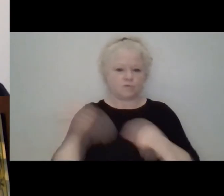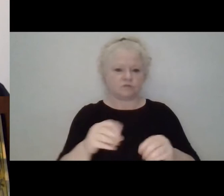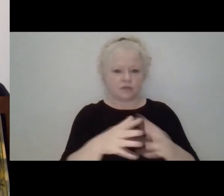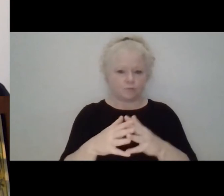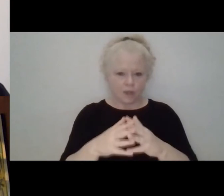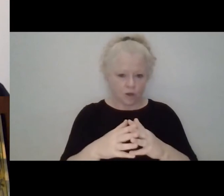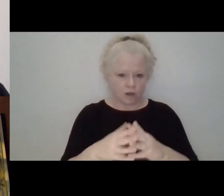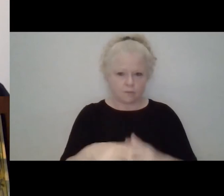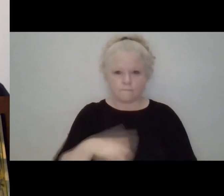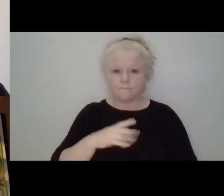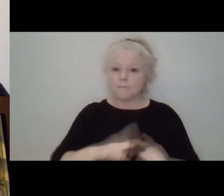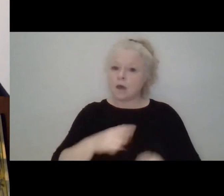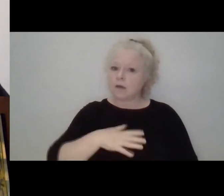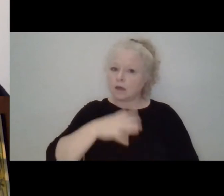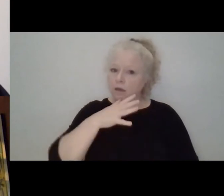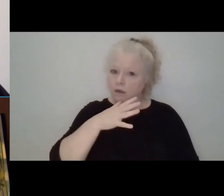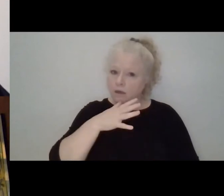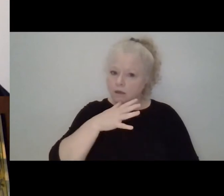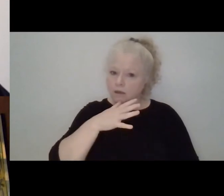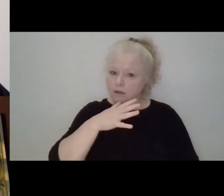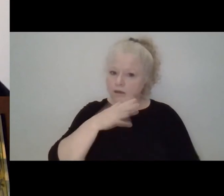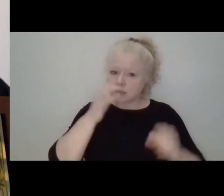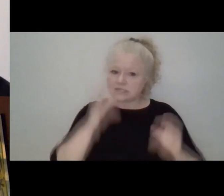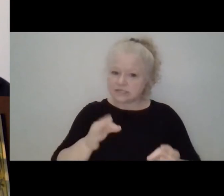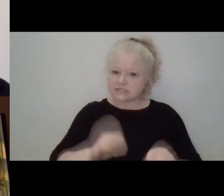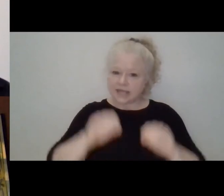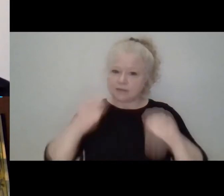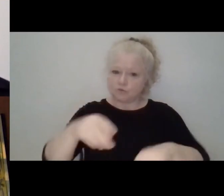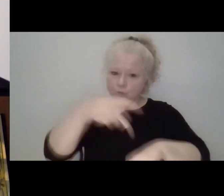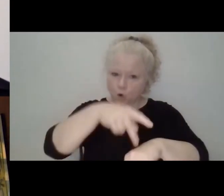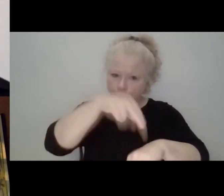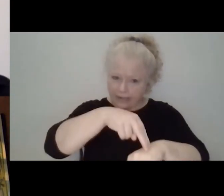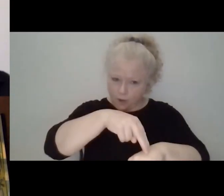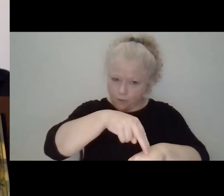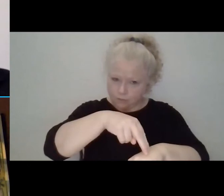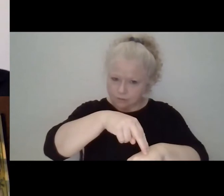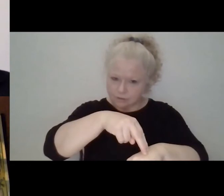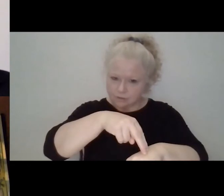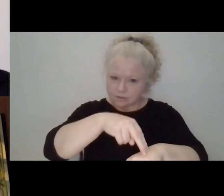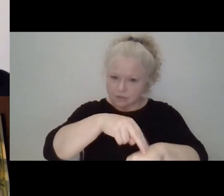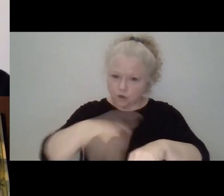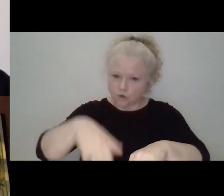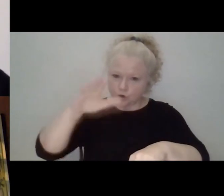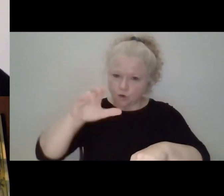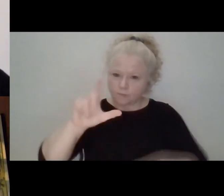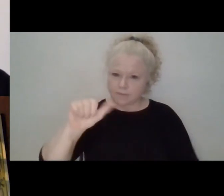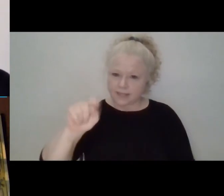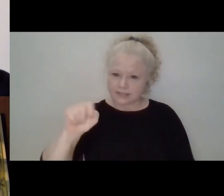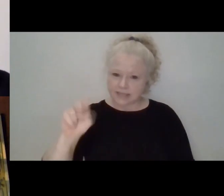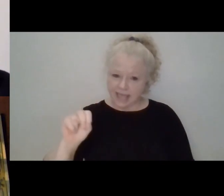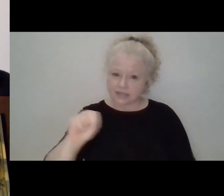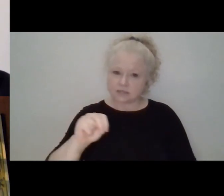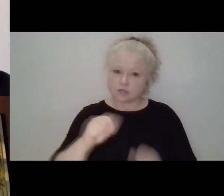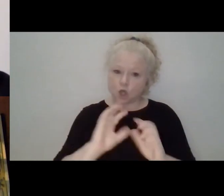States. But my mother decided to for us to move to Puerto Rico. She wanted us to kind of grow up in a Latin culture.